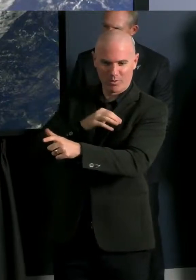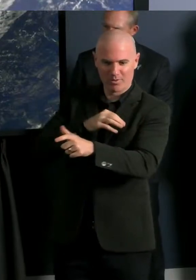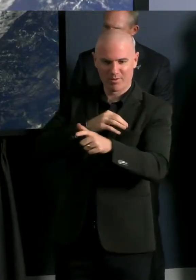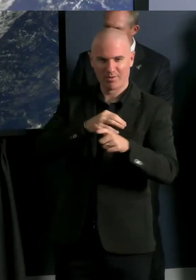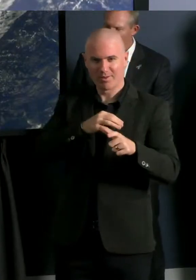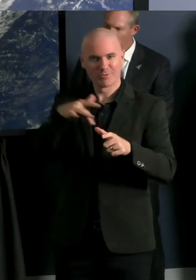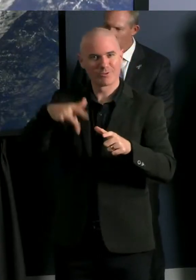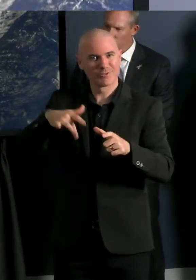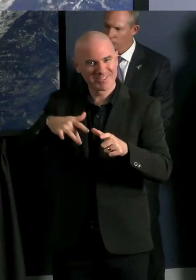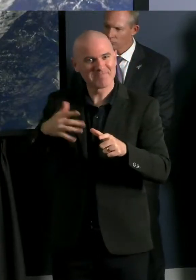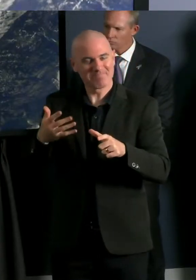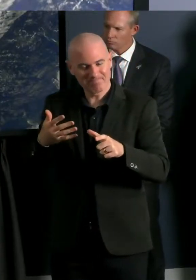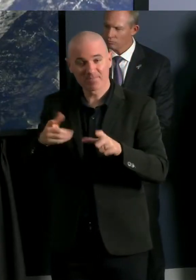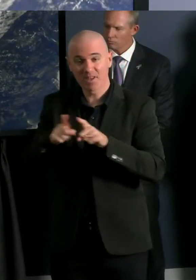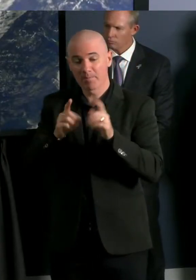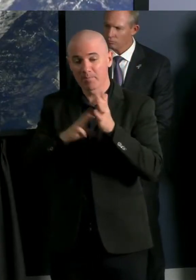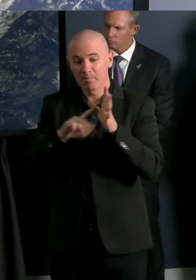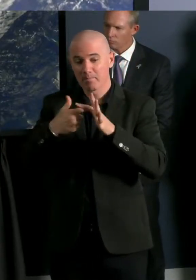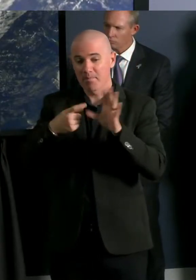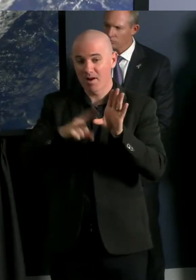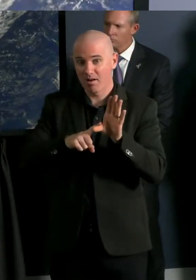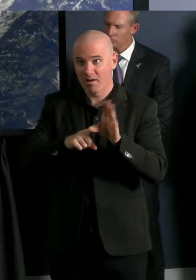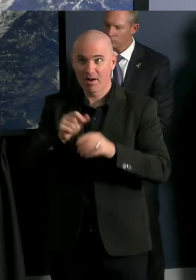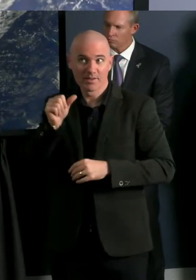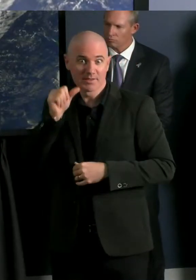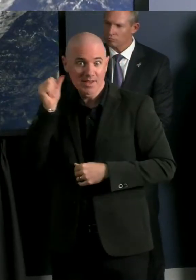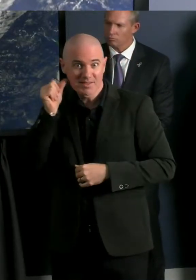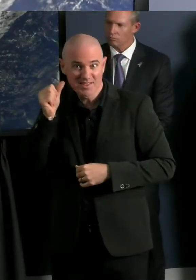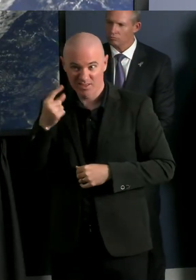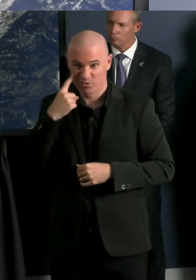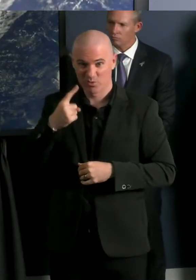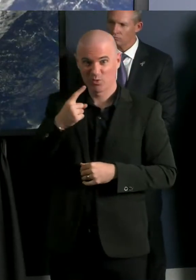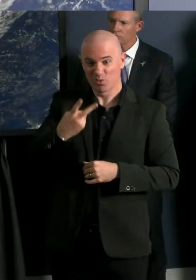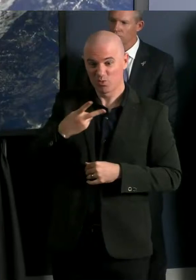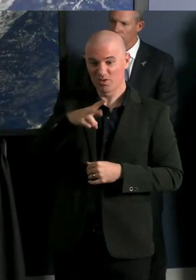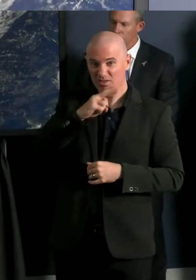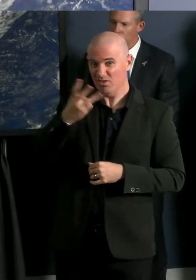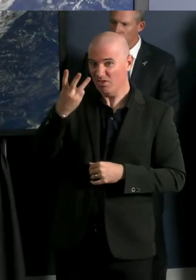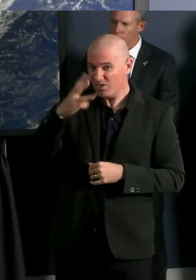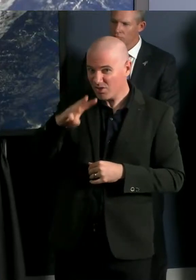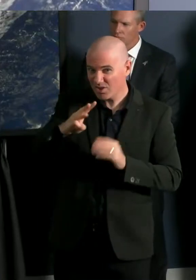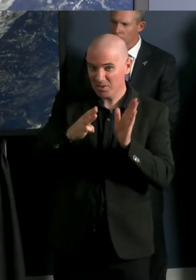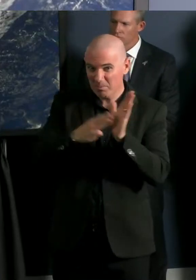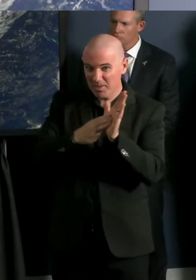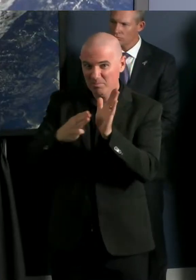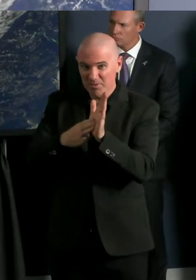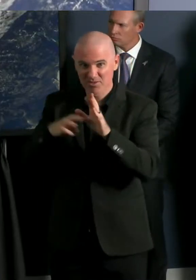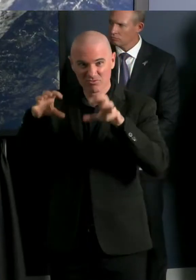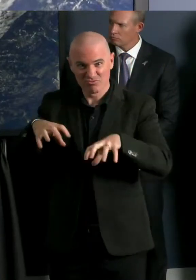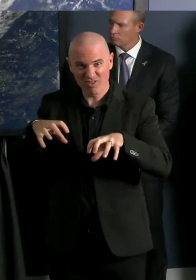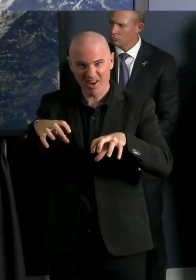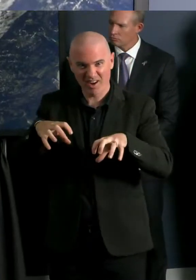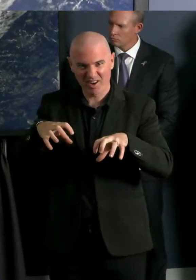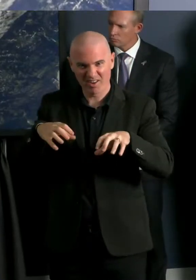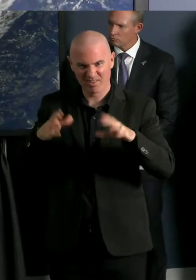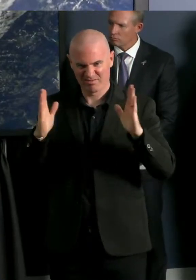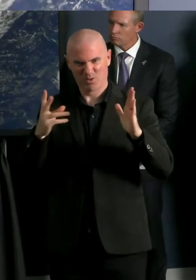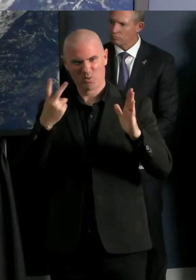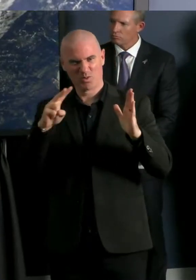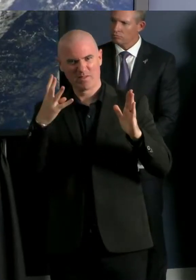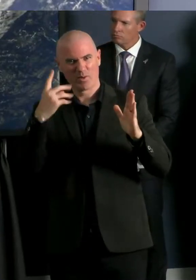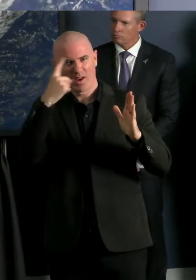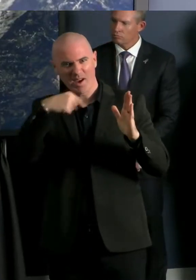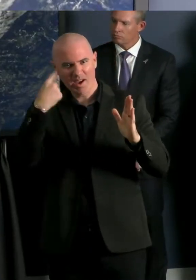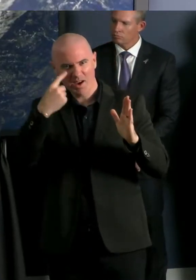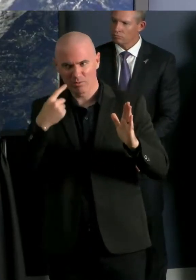period near Mackay earlier yesterday, 230 odd millimetres in a 20-hour period. So we're already